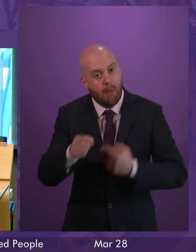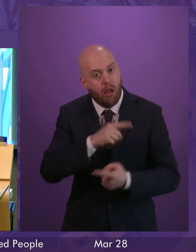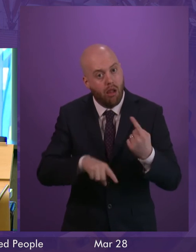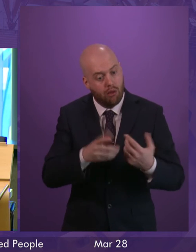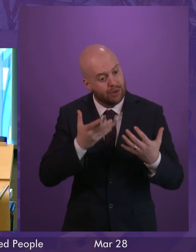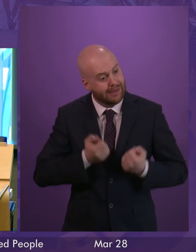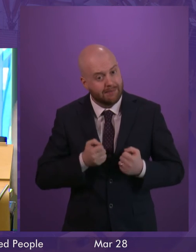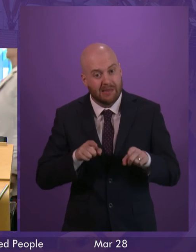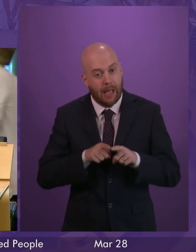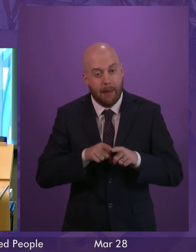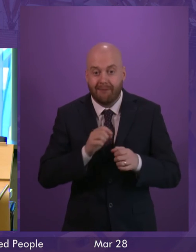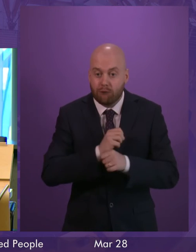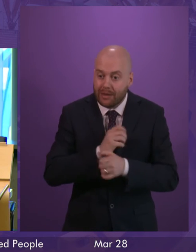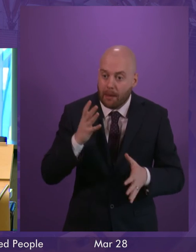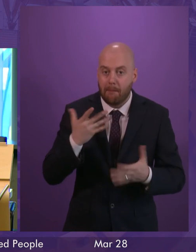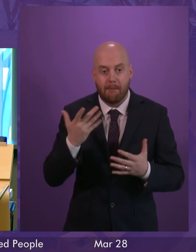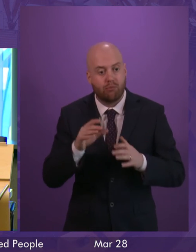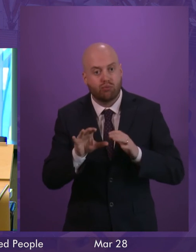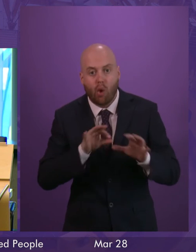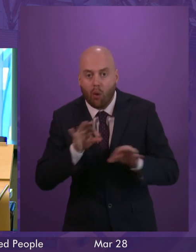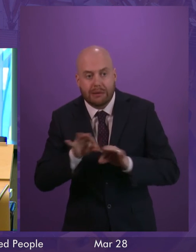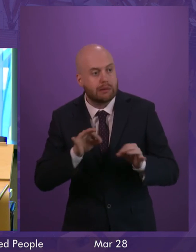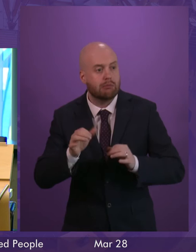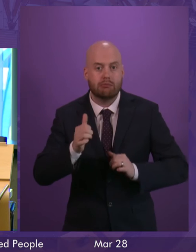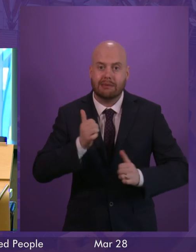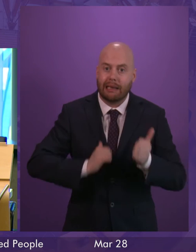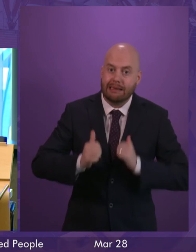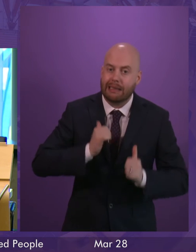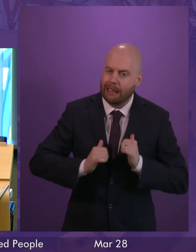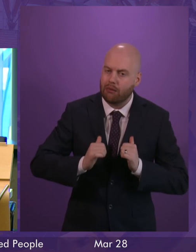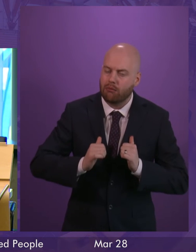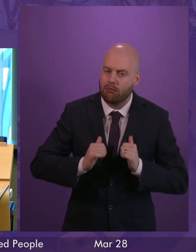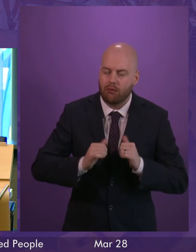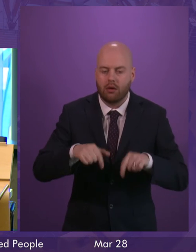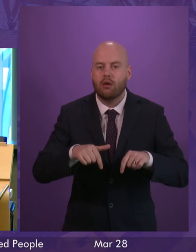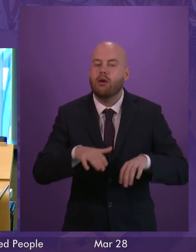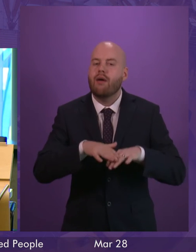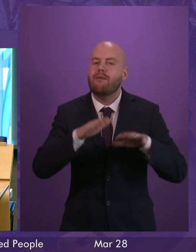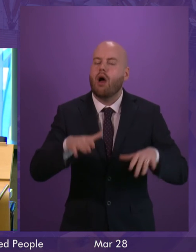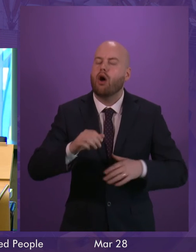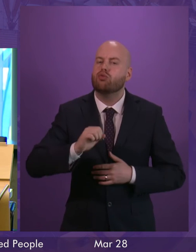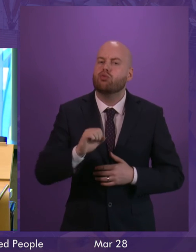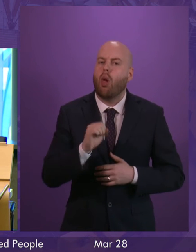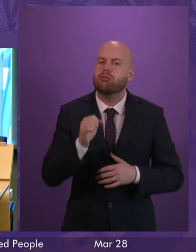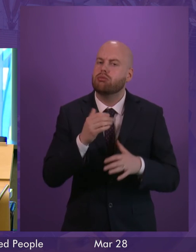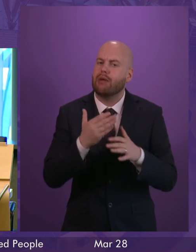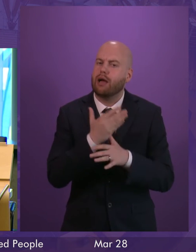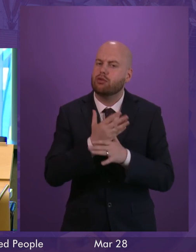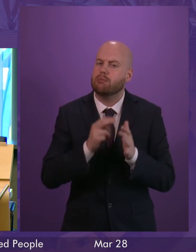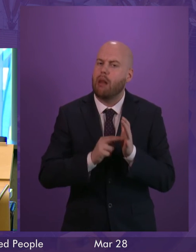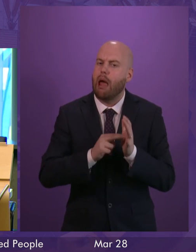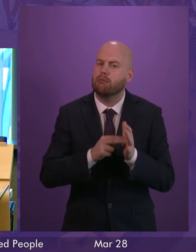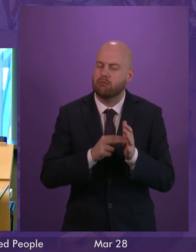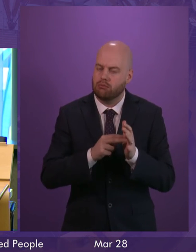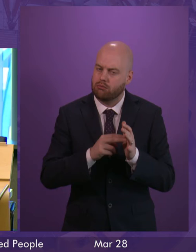as others have a right to expect in Scotland. The Fairer Scotland Action Plan has rightly brought matters of equality and human rights to the